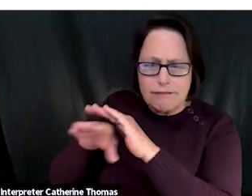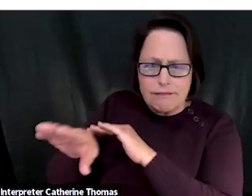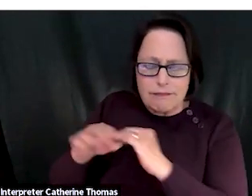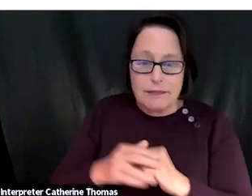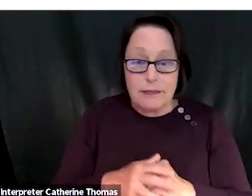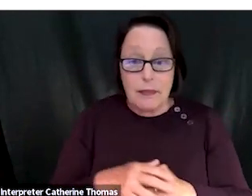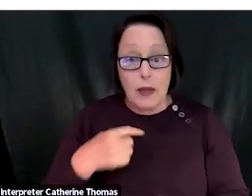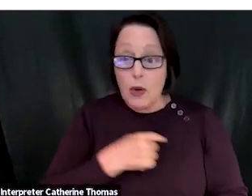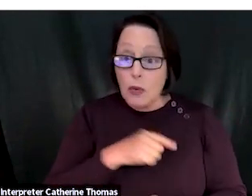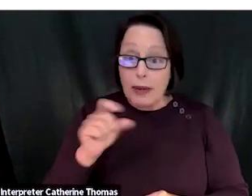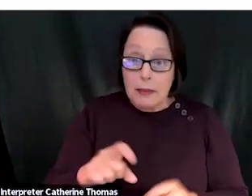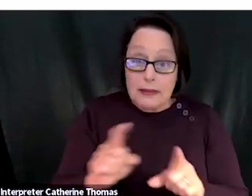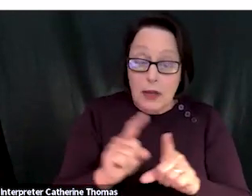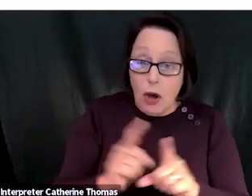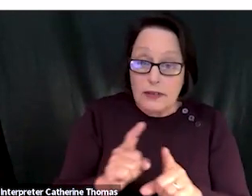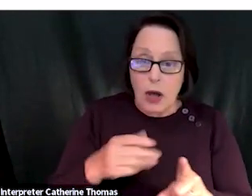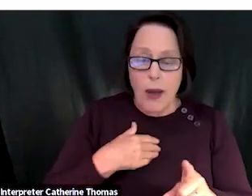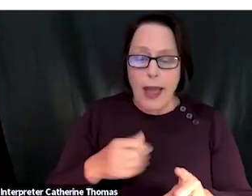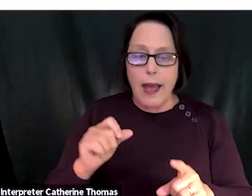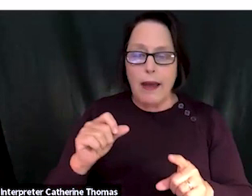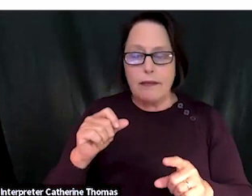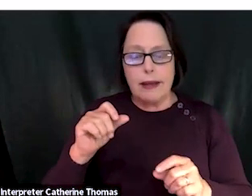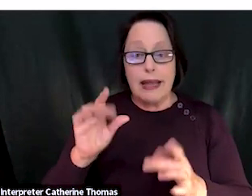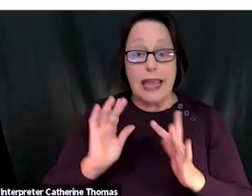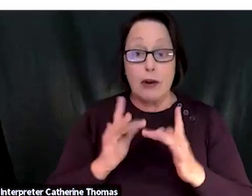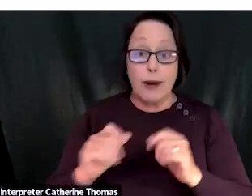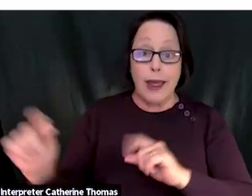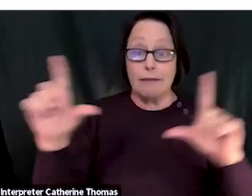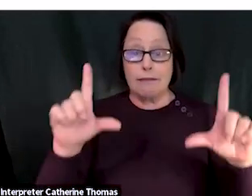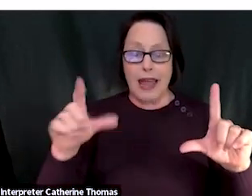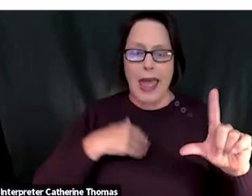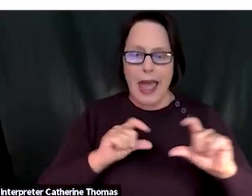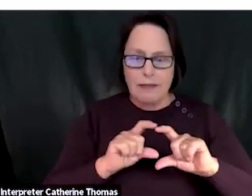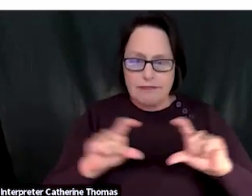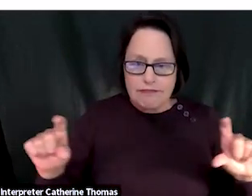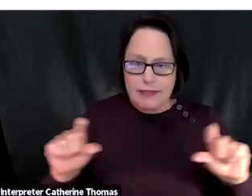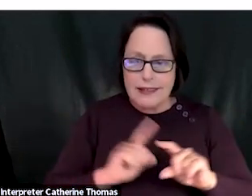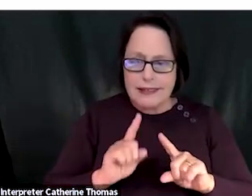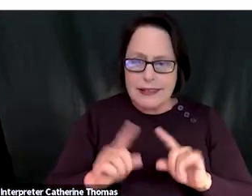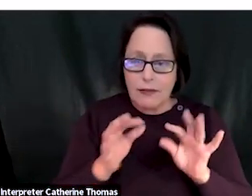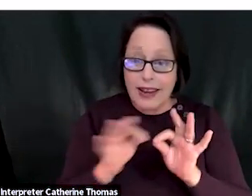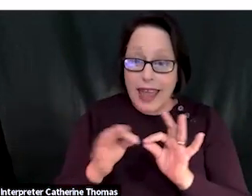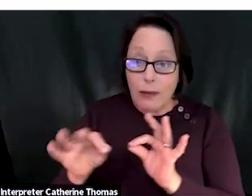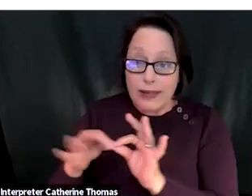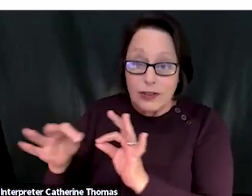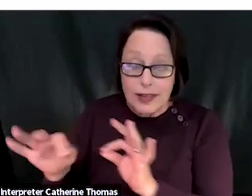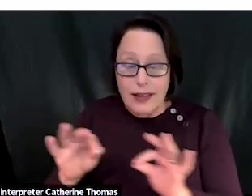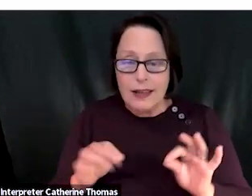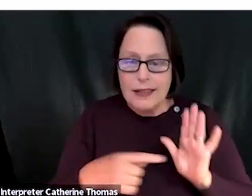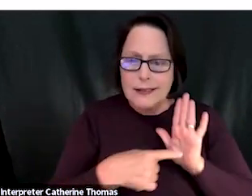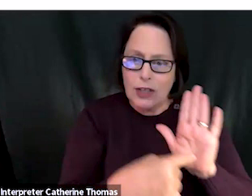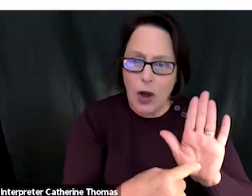also include multilingual footer on the internet site so that our public-facing